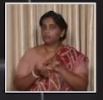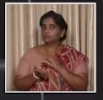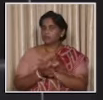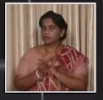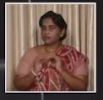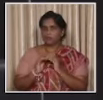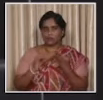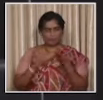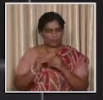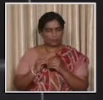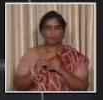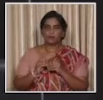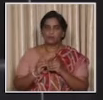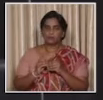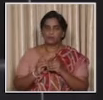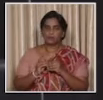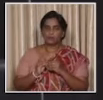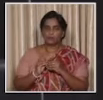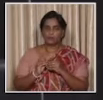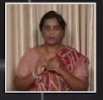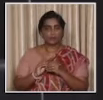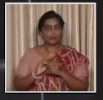manager, and